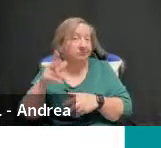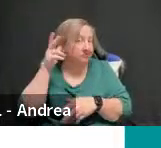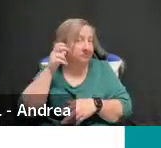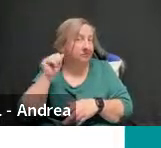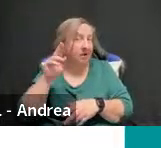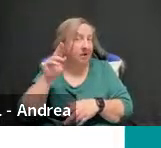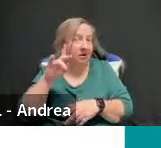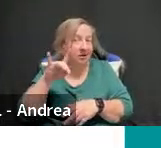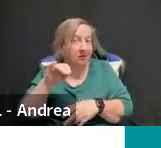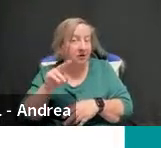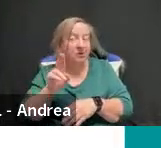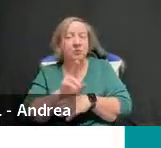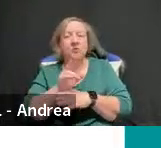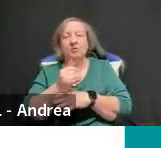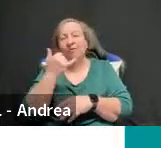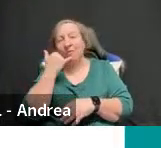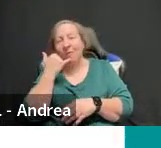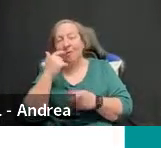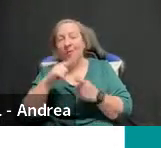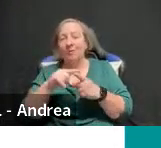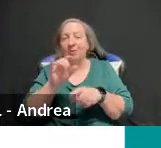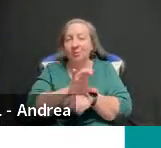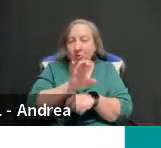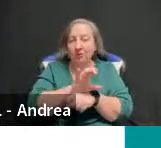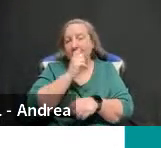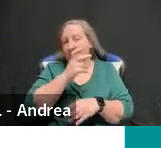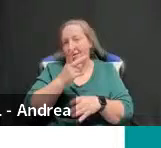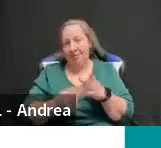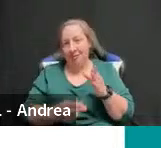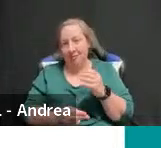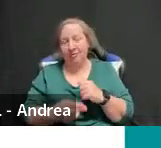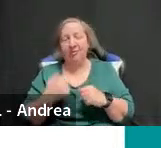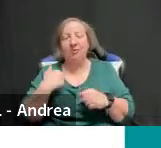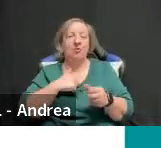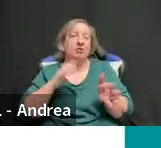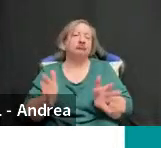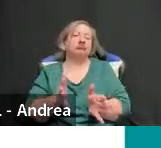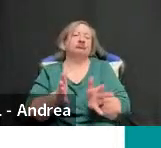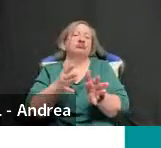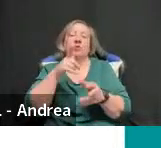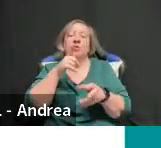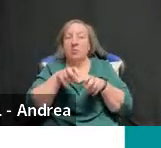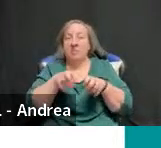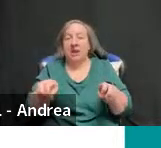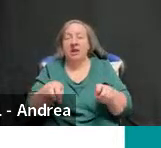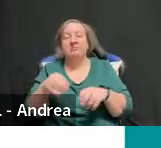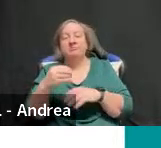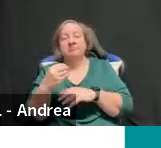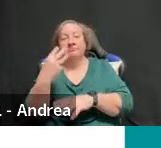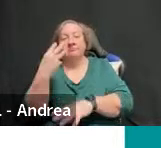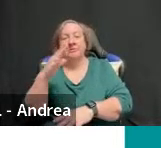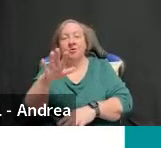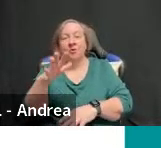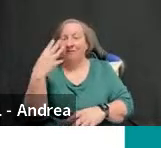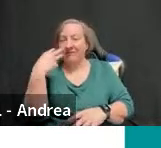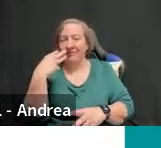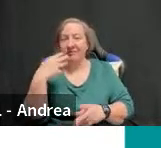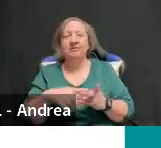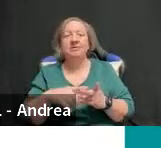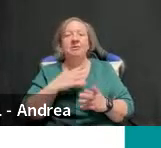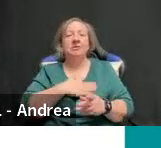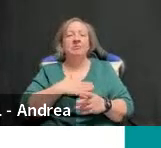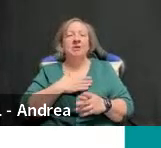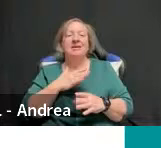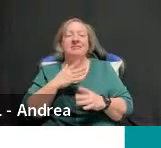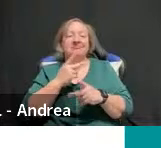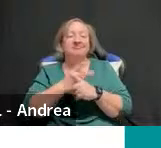your phone or your computer, but not both. We encourage our panelists to turn on your video. We ask that you keep your audio on mute when not